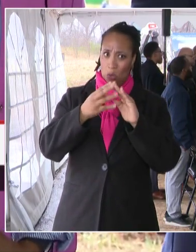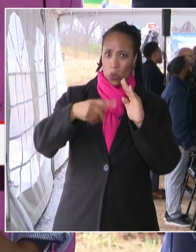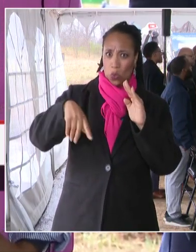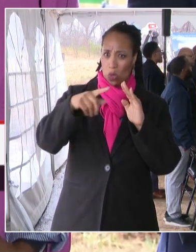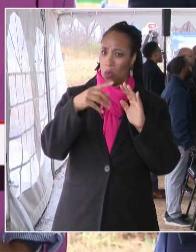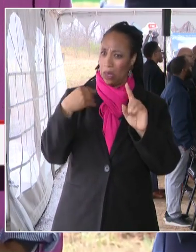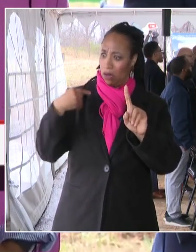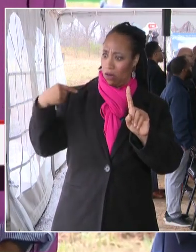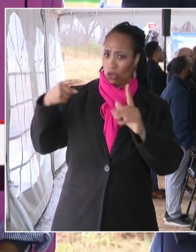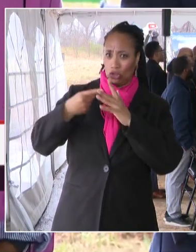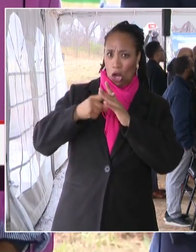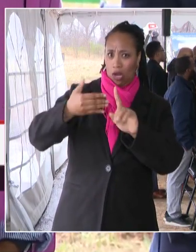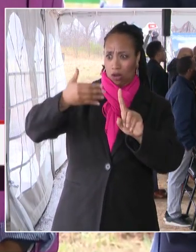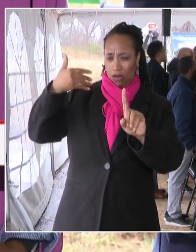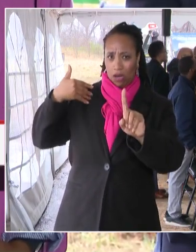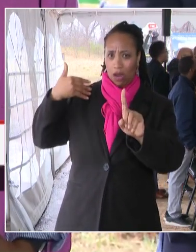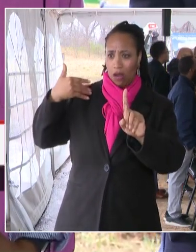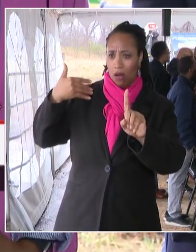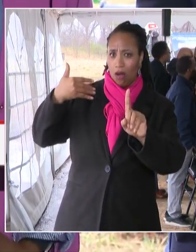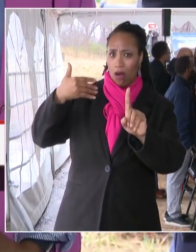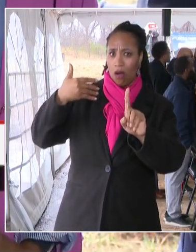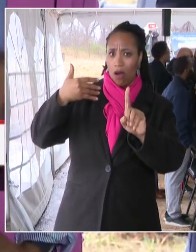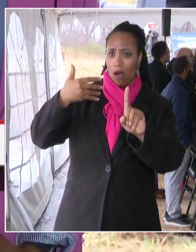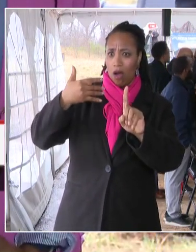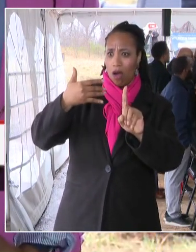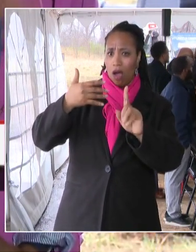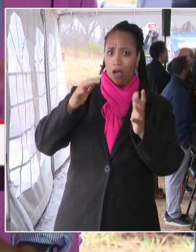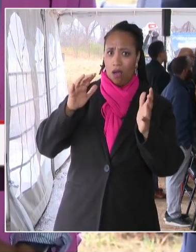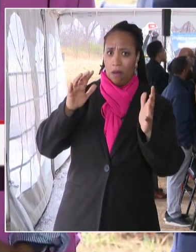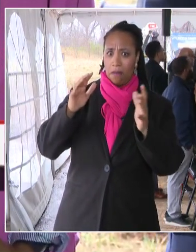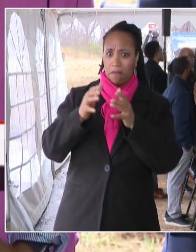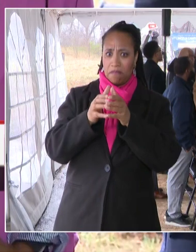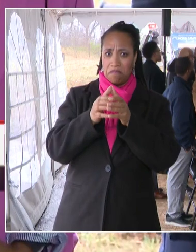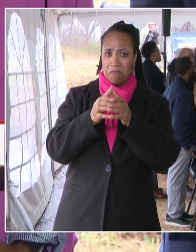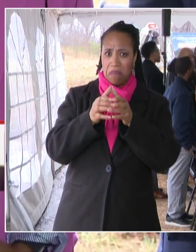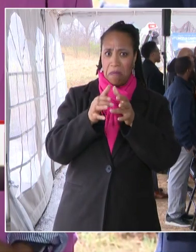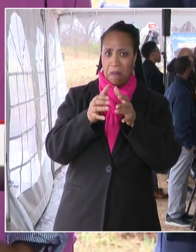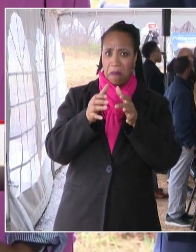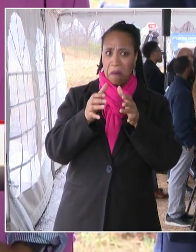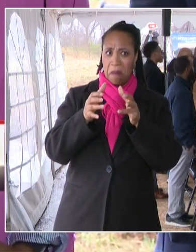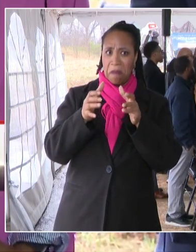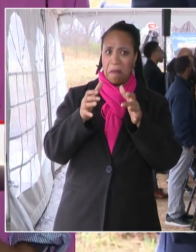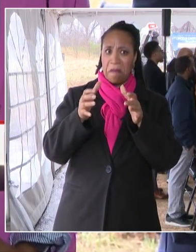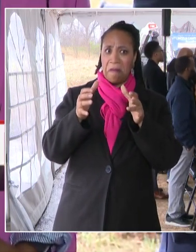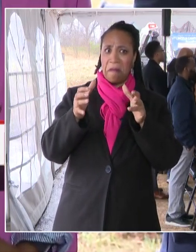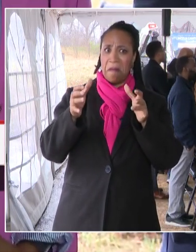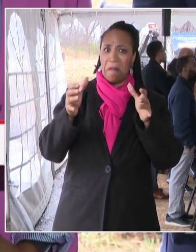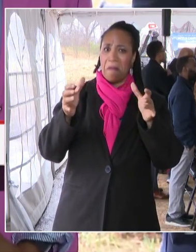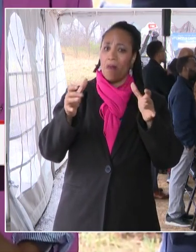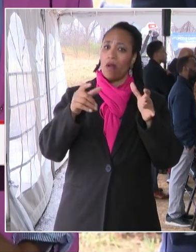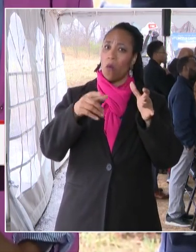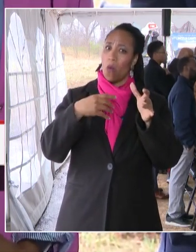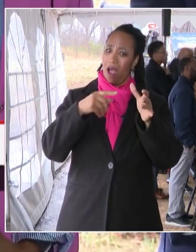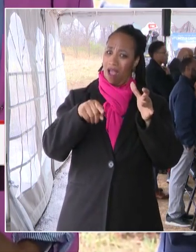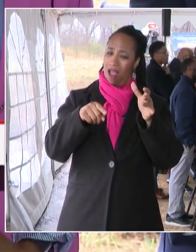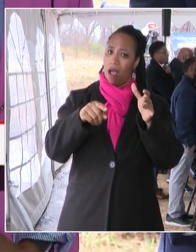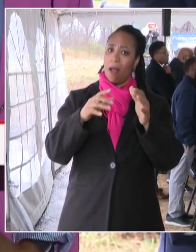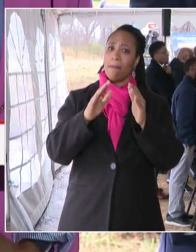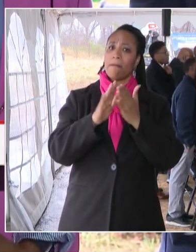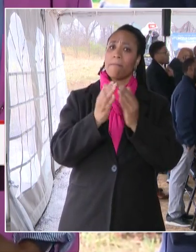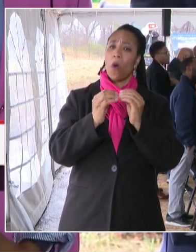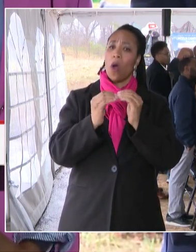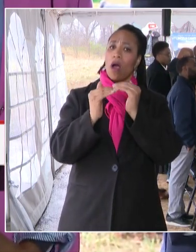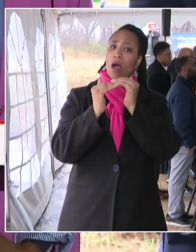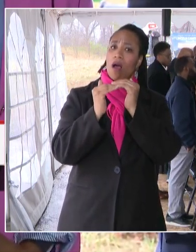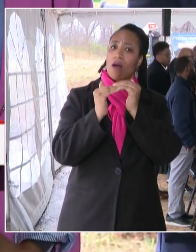and it tries to be in many ways self-sustaining, and so it has retail and recreation.